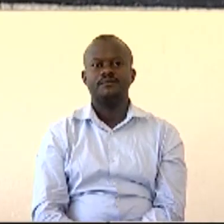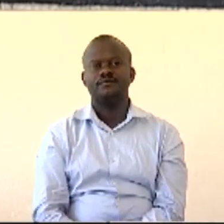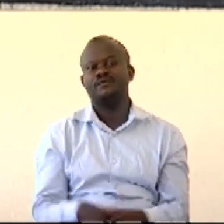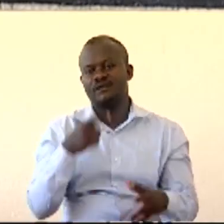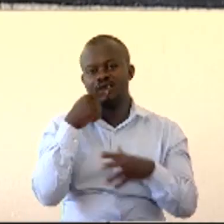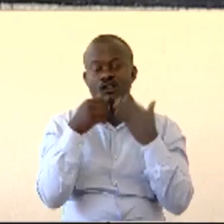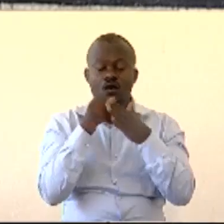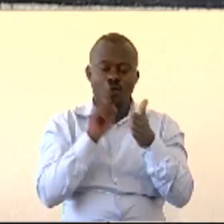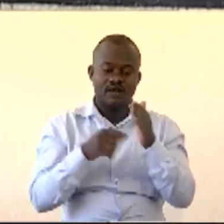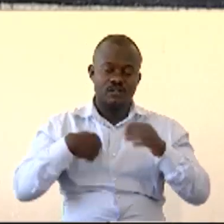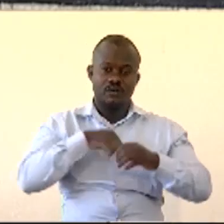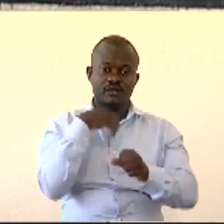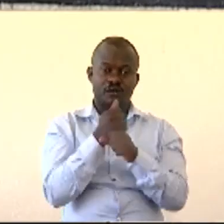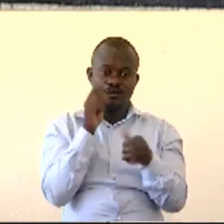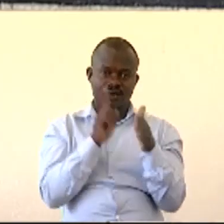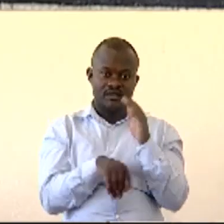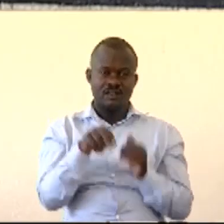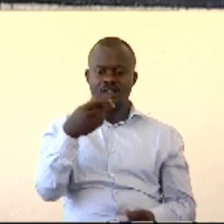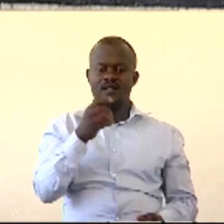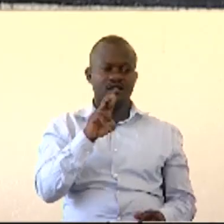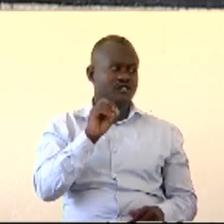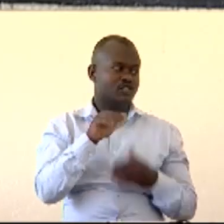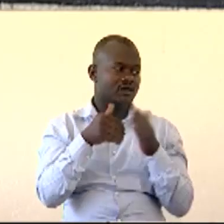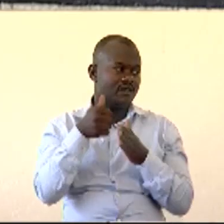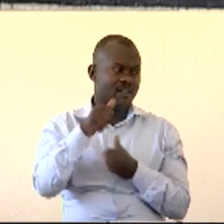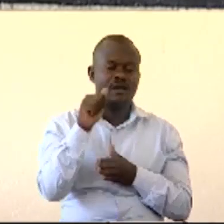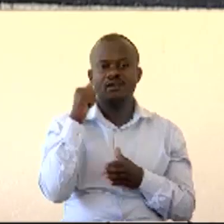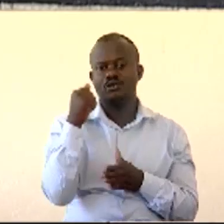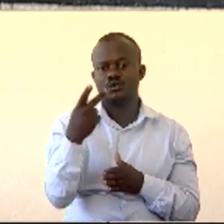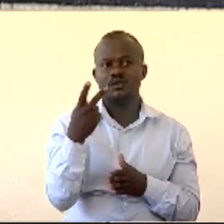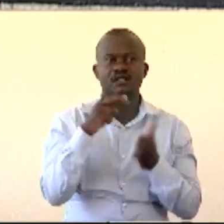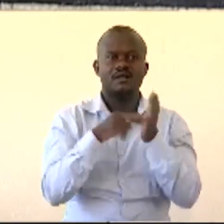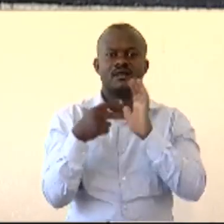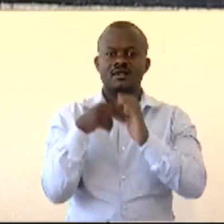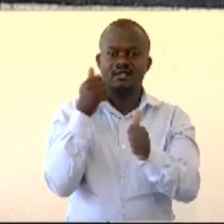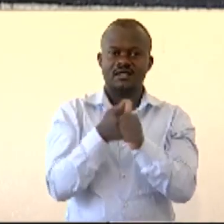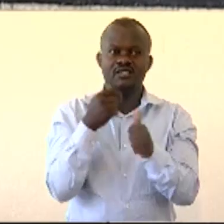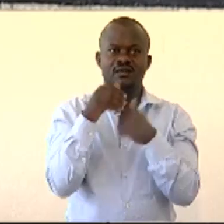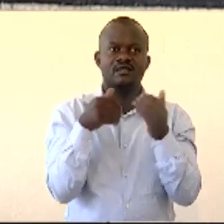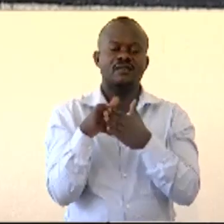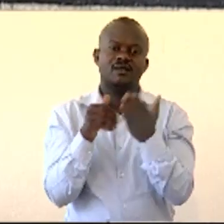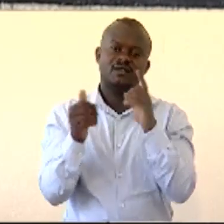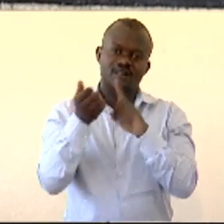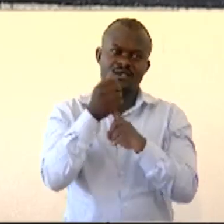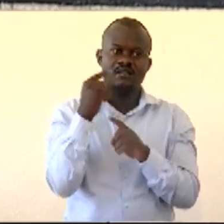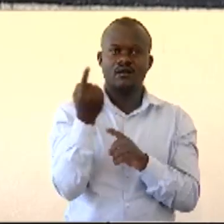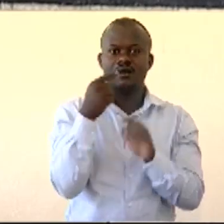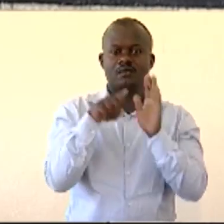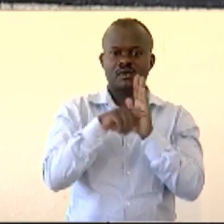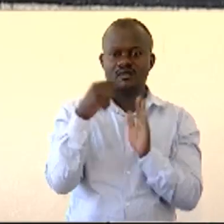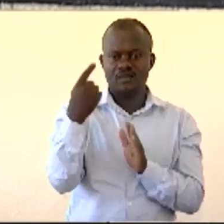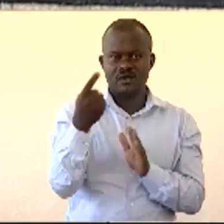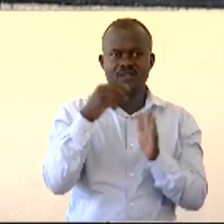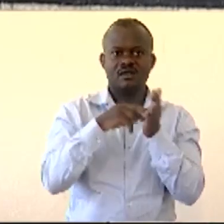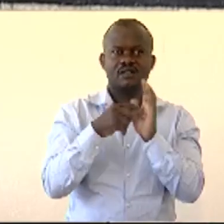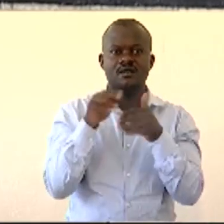what do? Hydrogen, there are 2. So that means each one is carrying one +1. So that's why